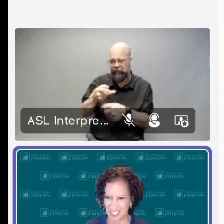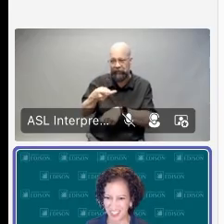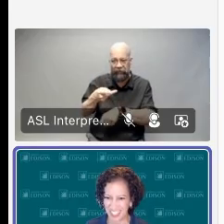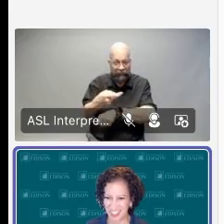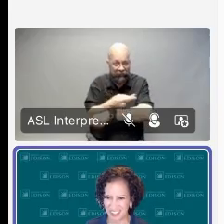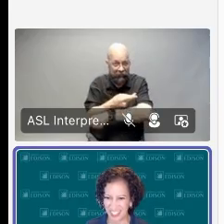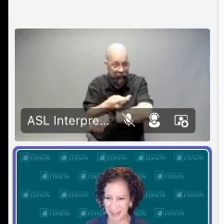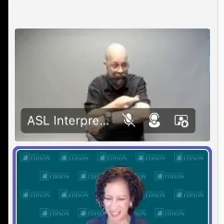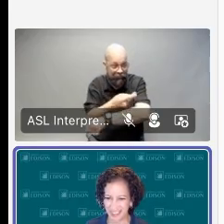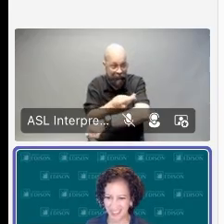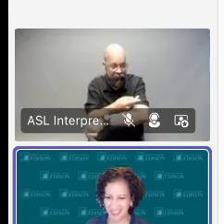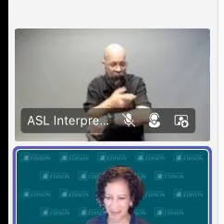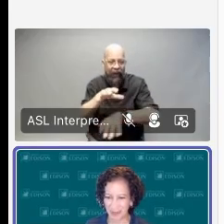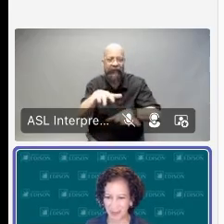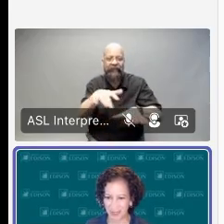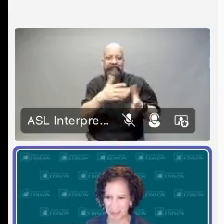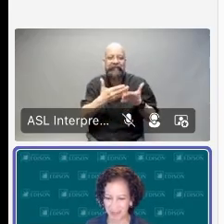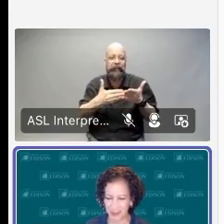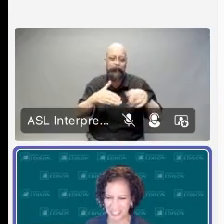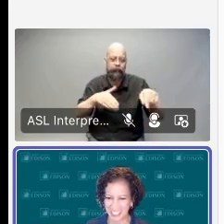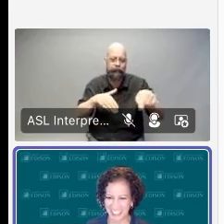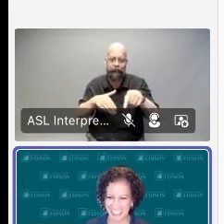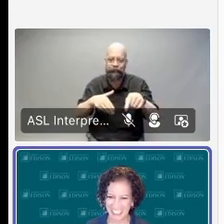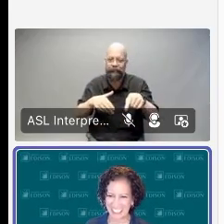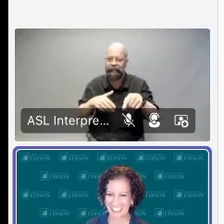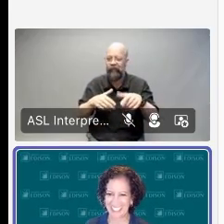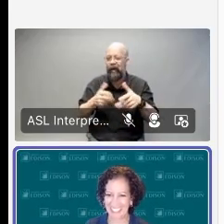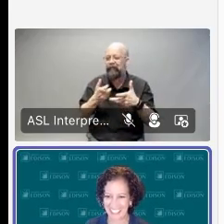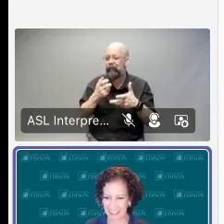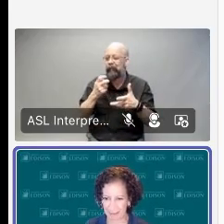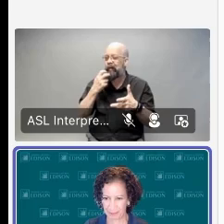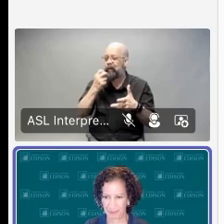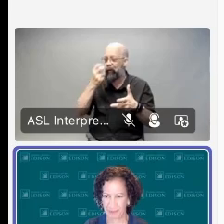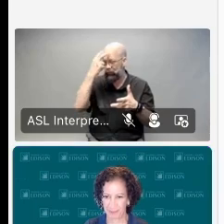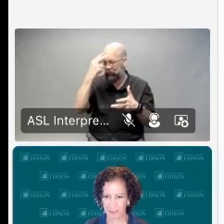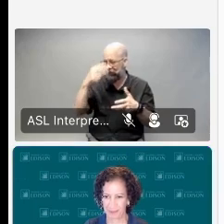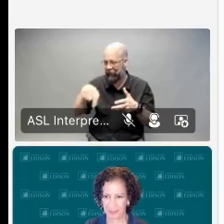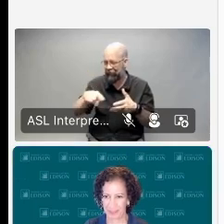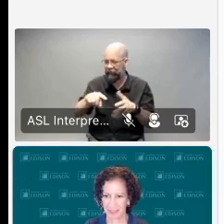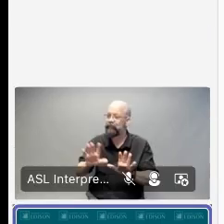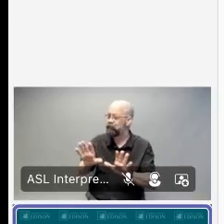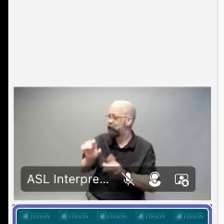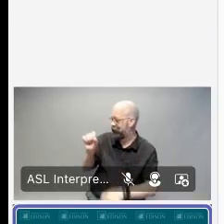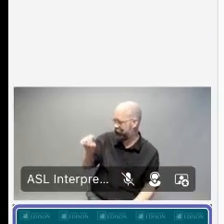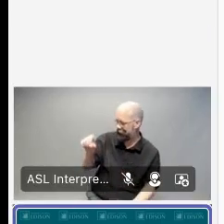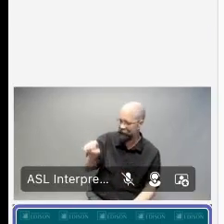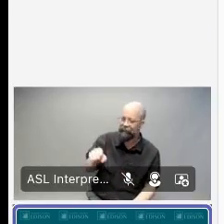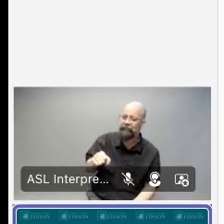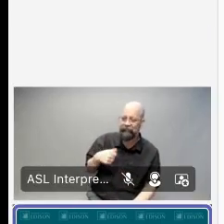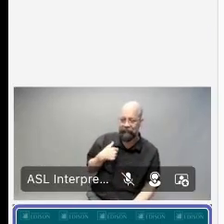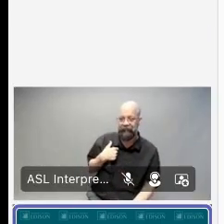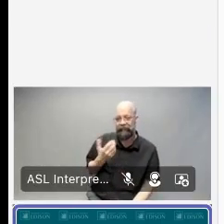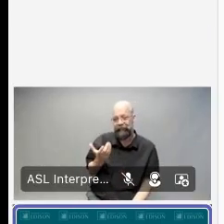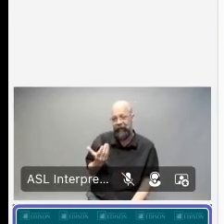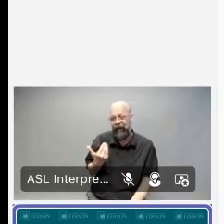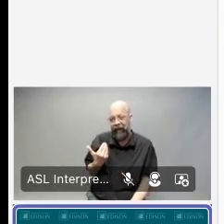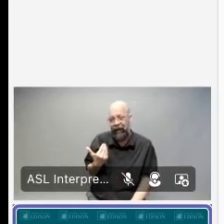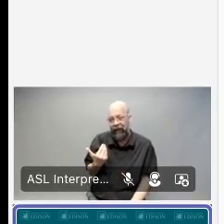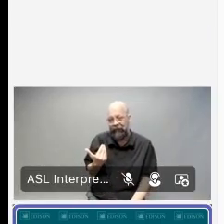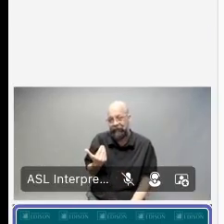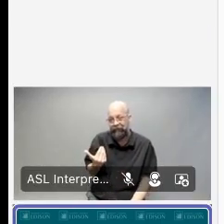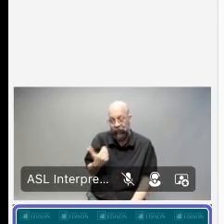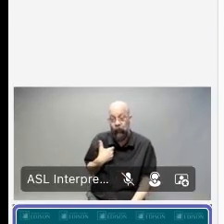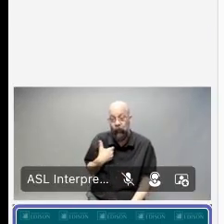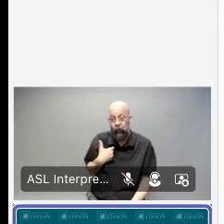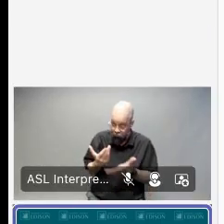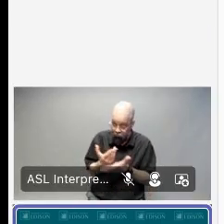some of our vegetation areas, but I'll let Rafael speak more to that. Right, and that's definitely a really a good asset that